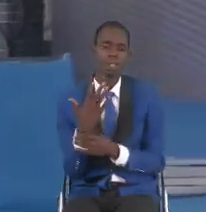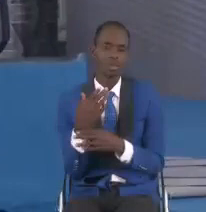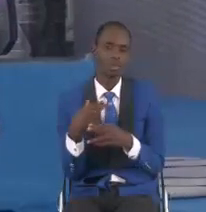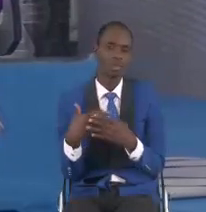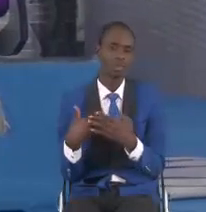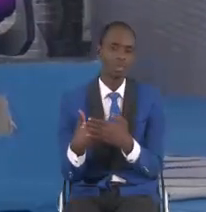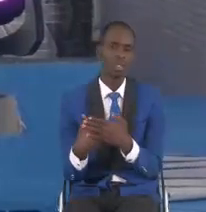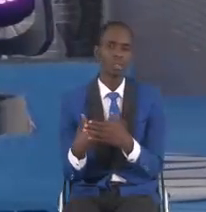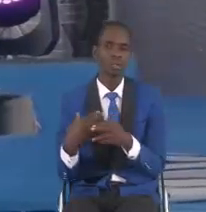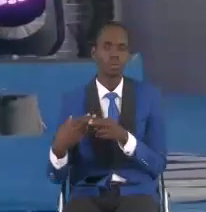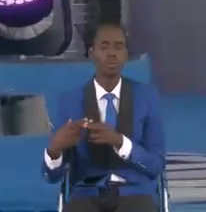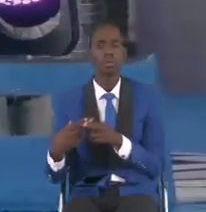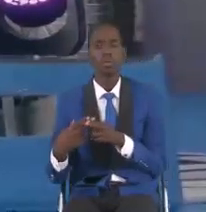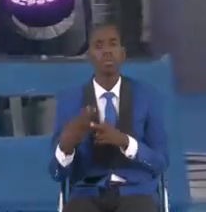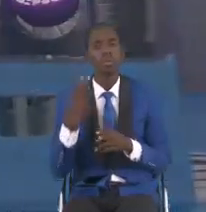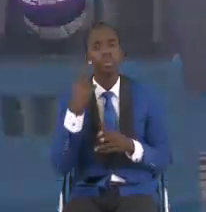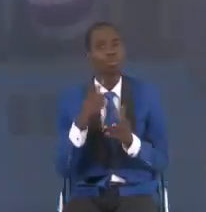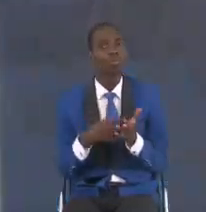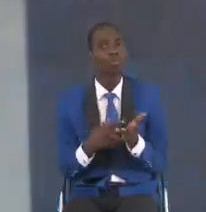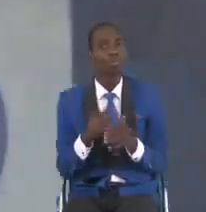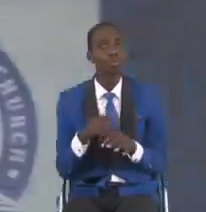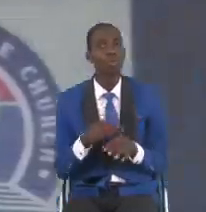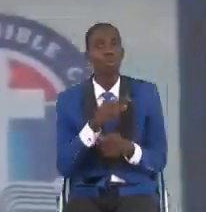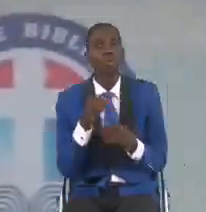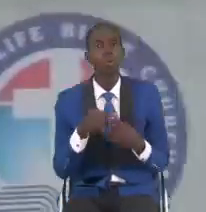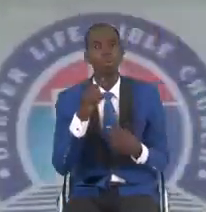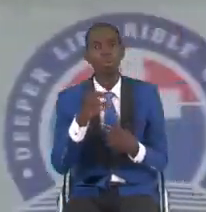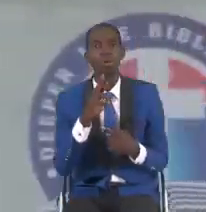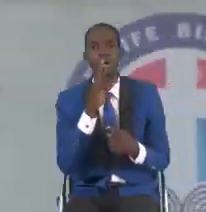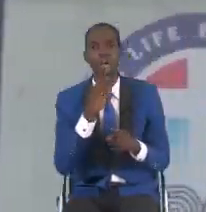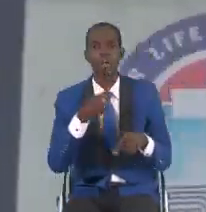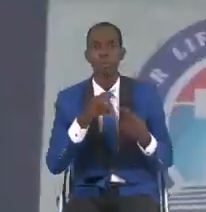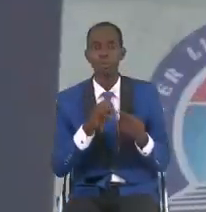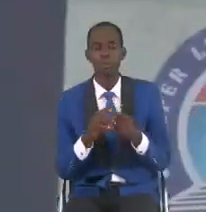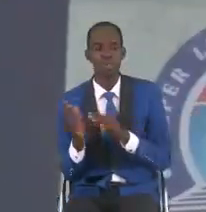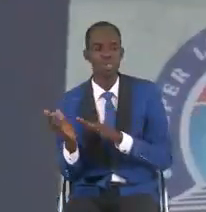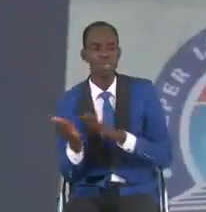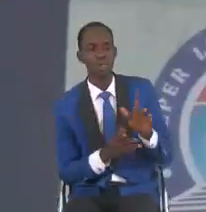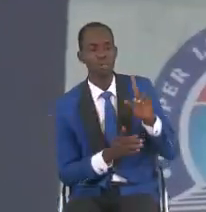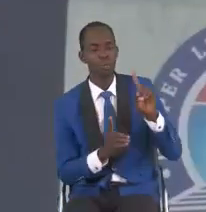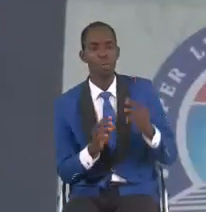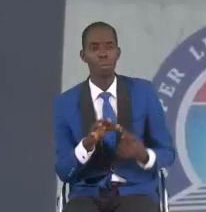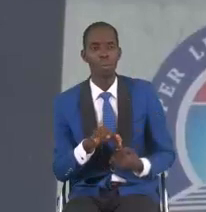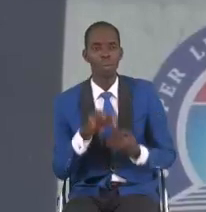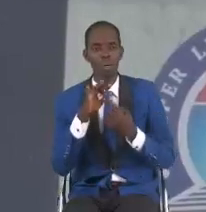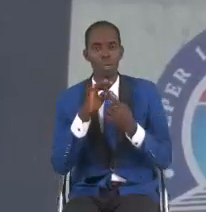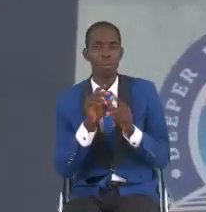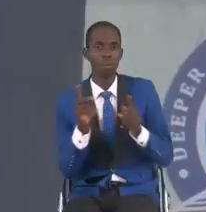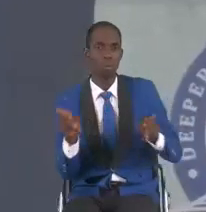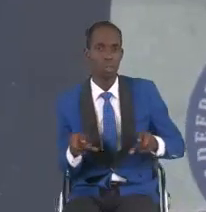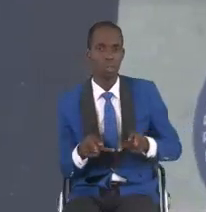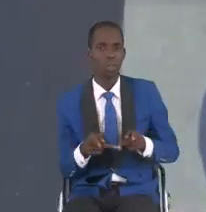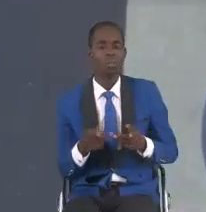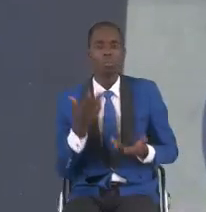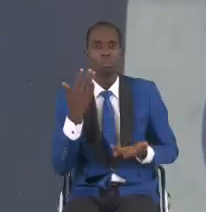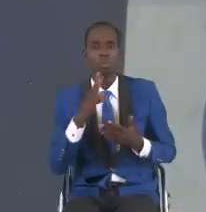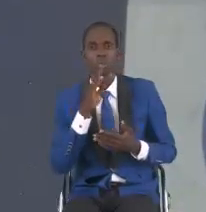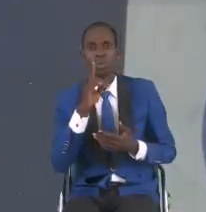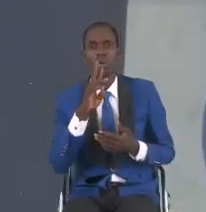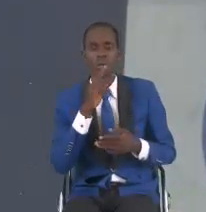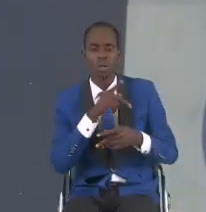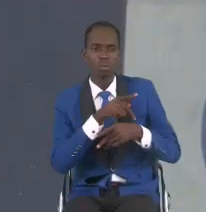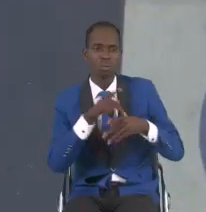sometimes when you are going to leave a particular place, maybe you are a professional, a